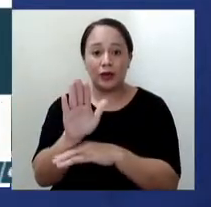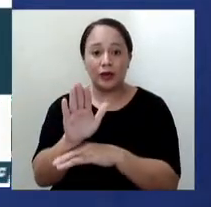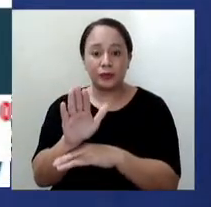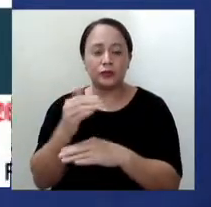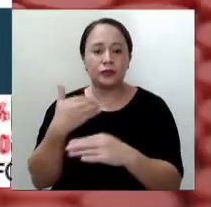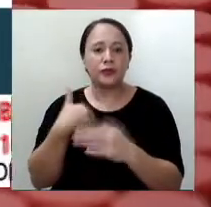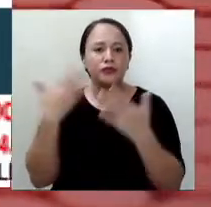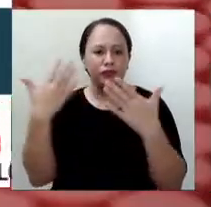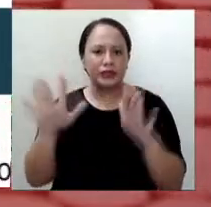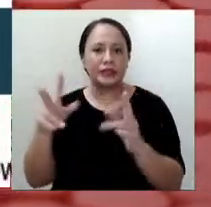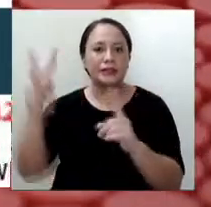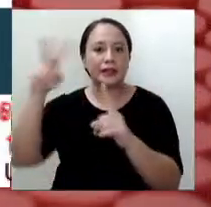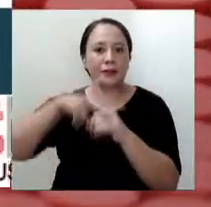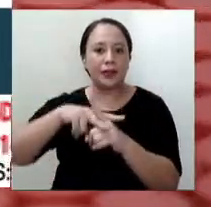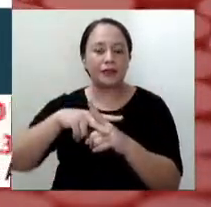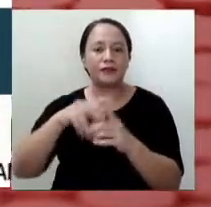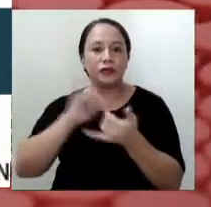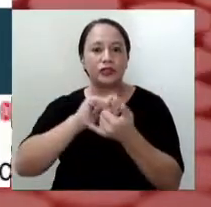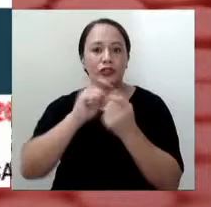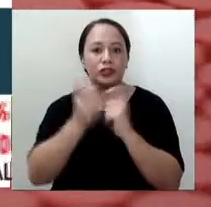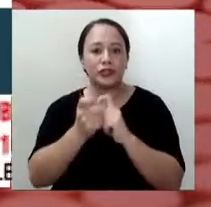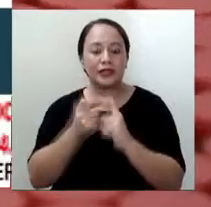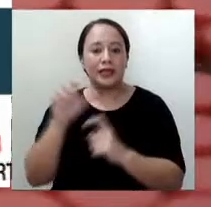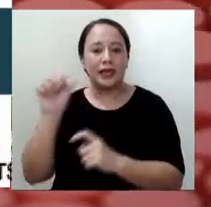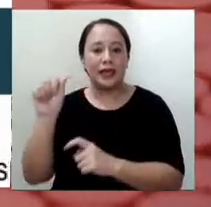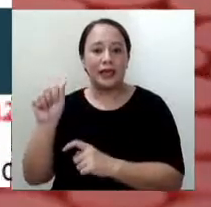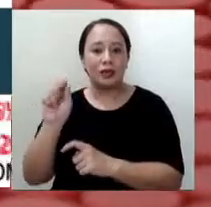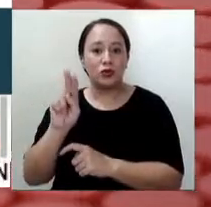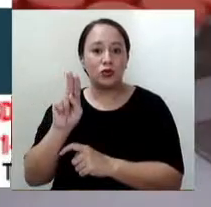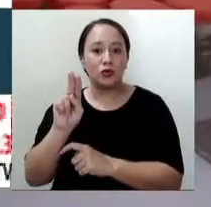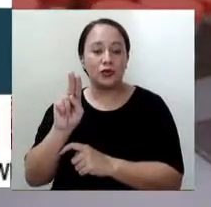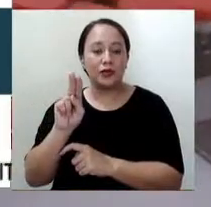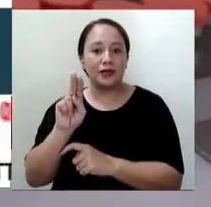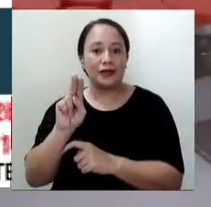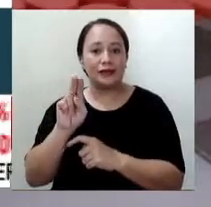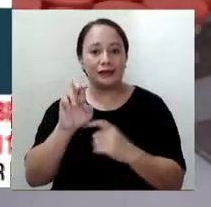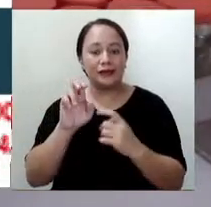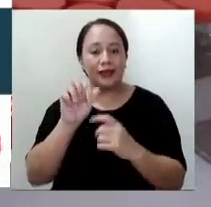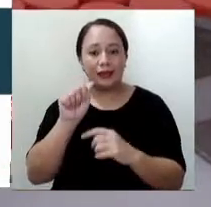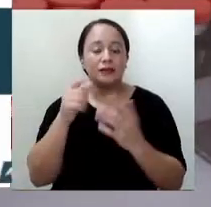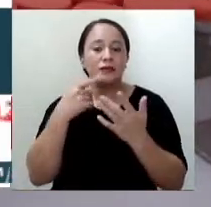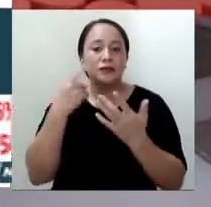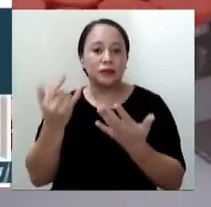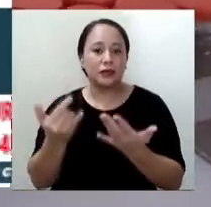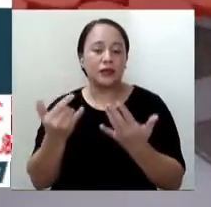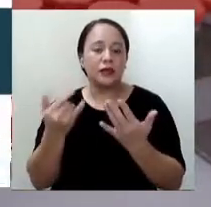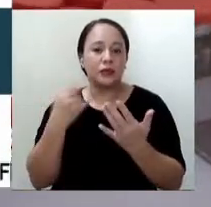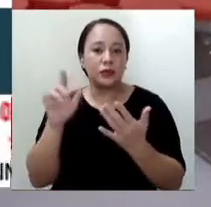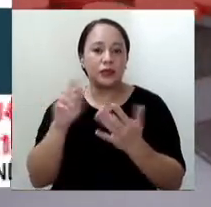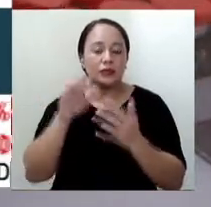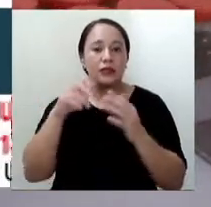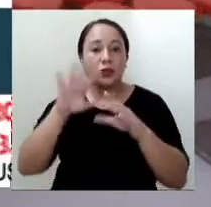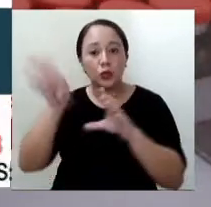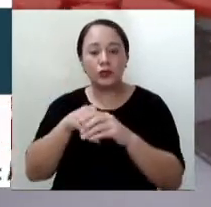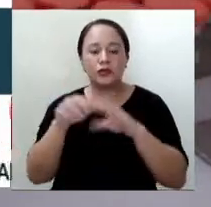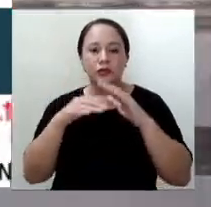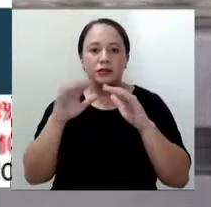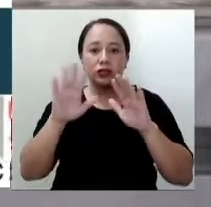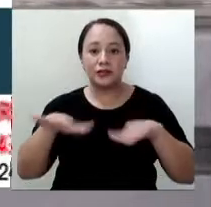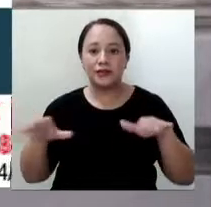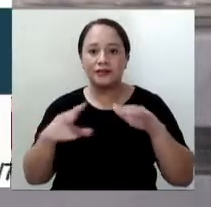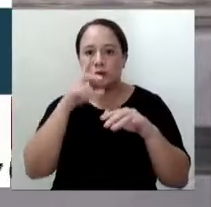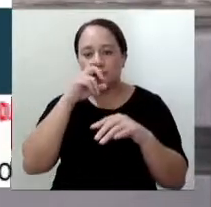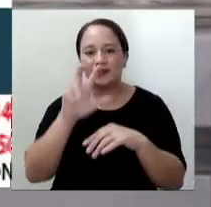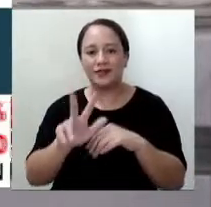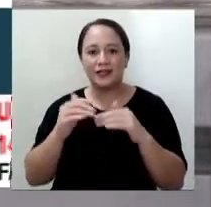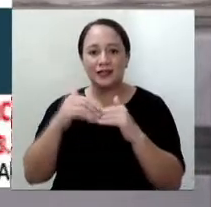already applied for an amendment of their EUA to include children. And in this case, children from 3 to 17 years old. So